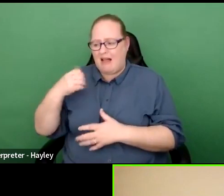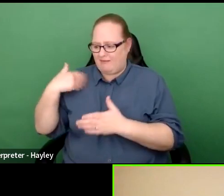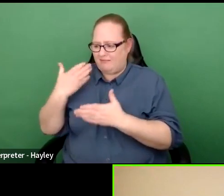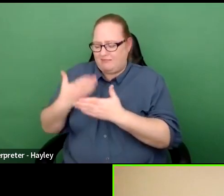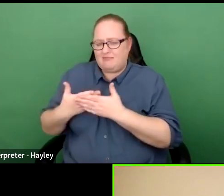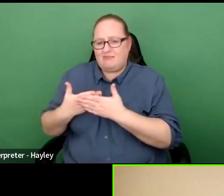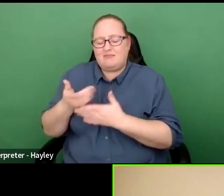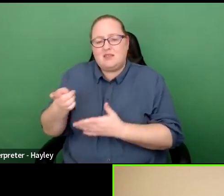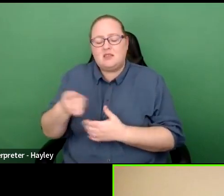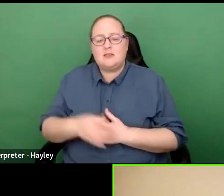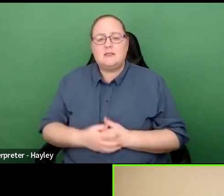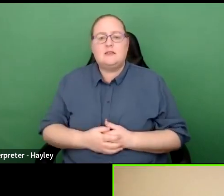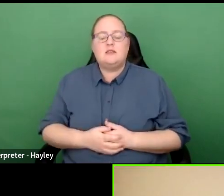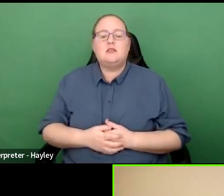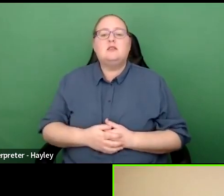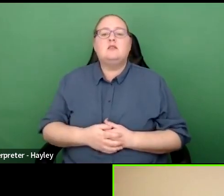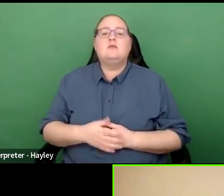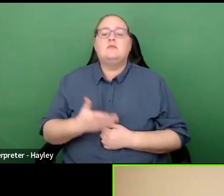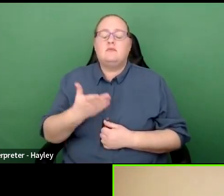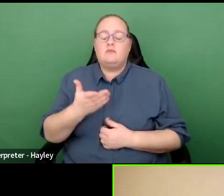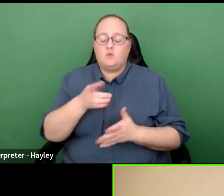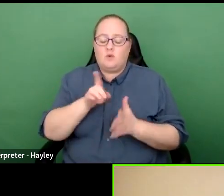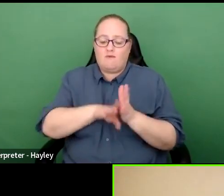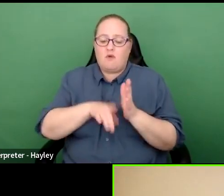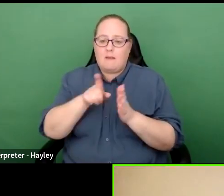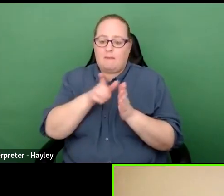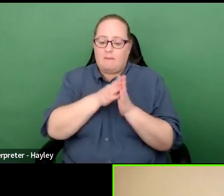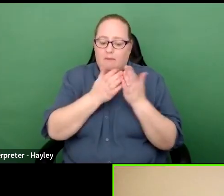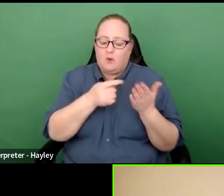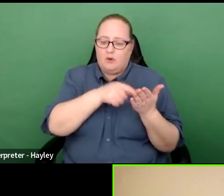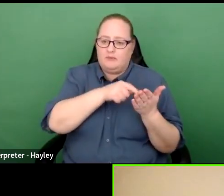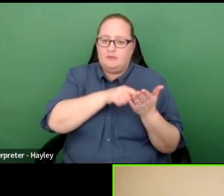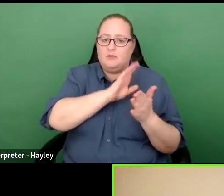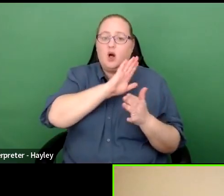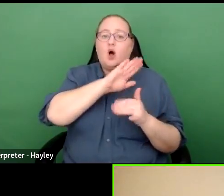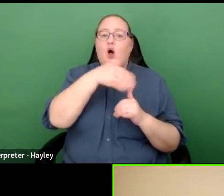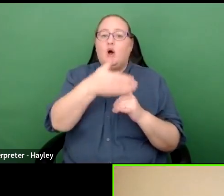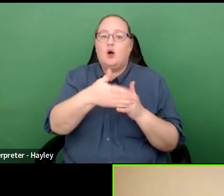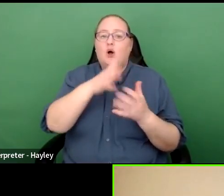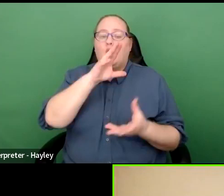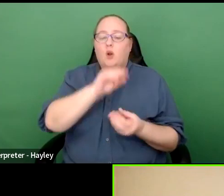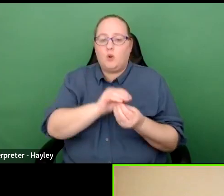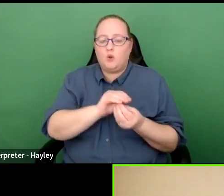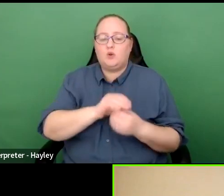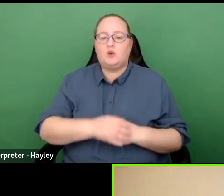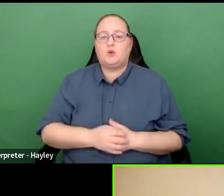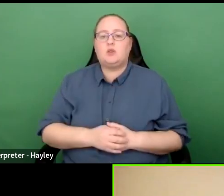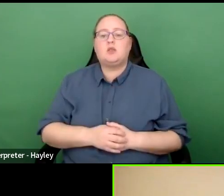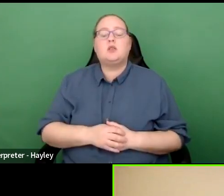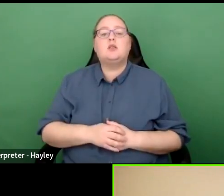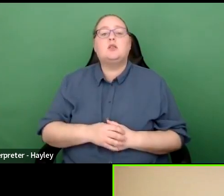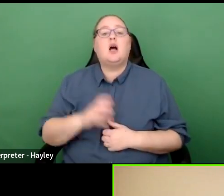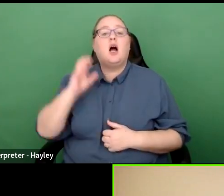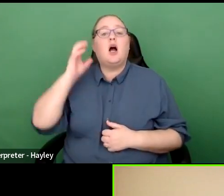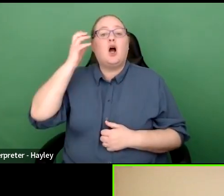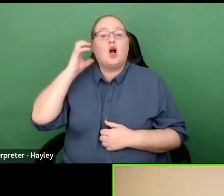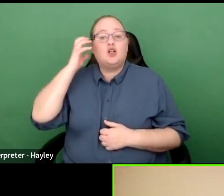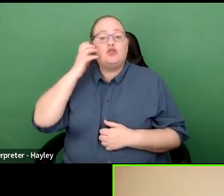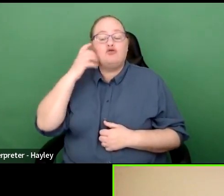from Professor Lankina in her concluding lines of her book, a country that has